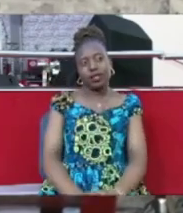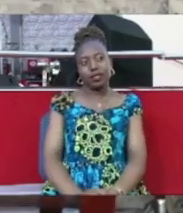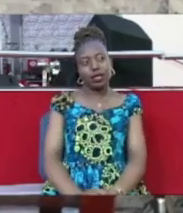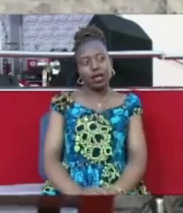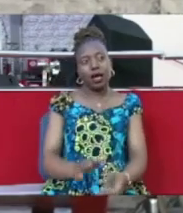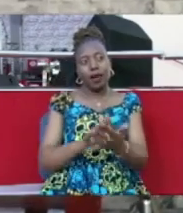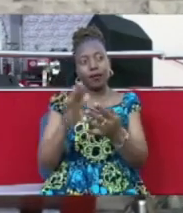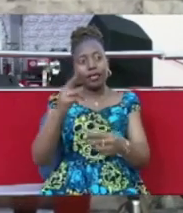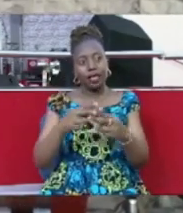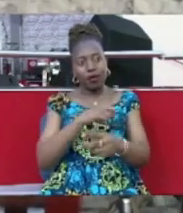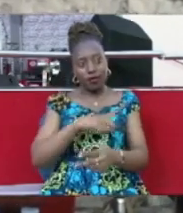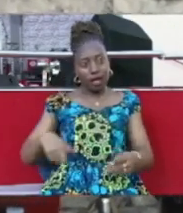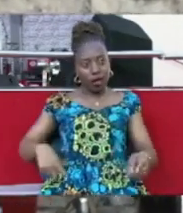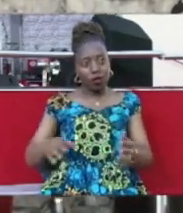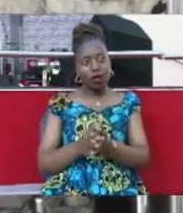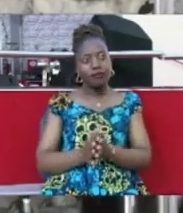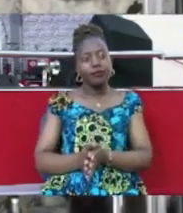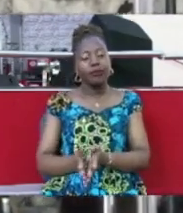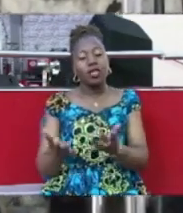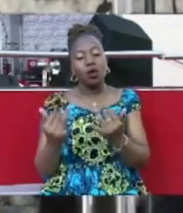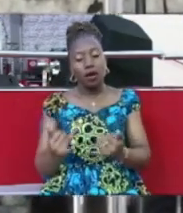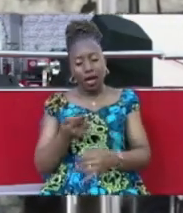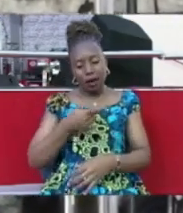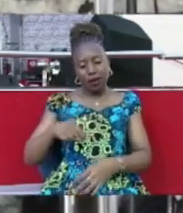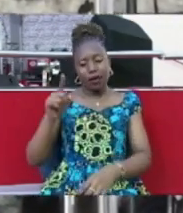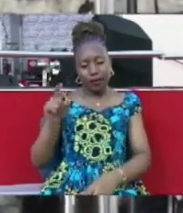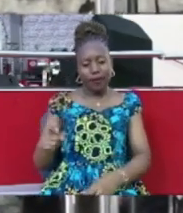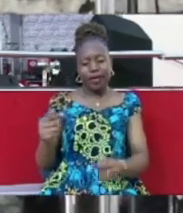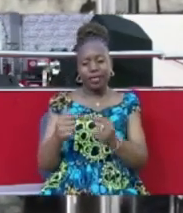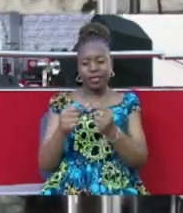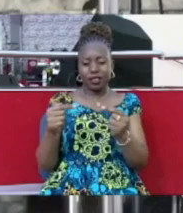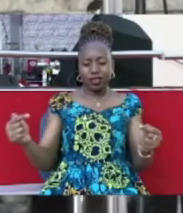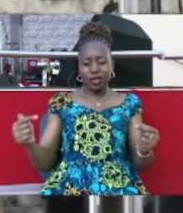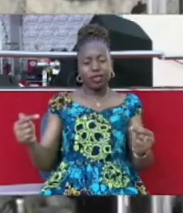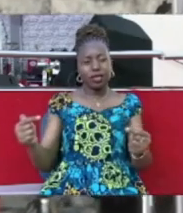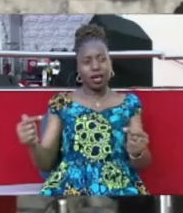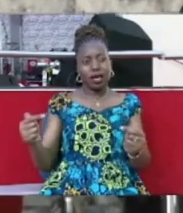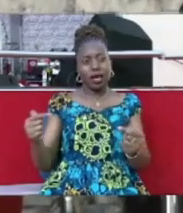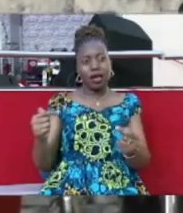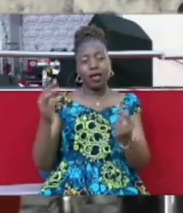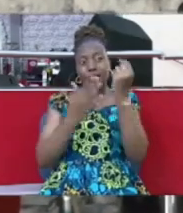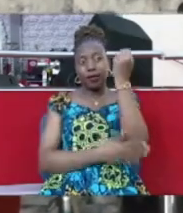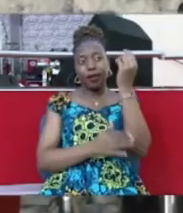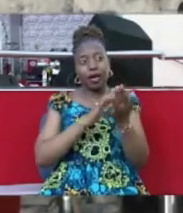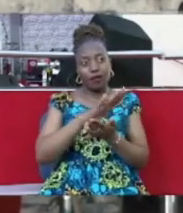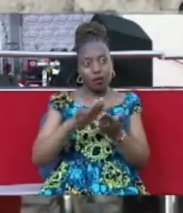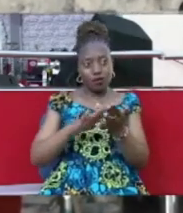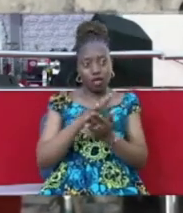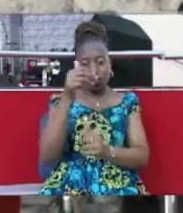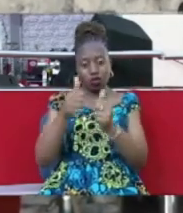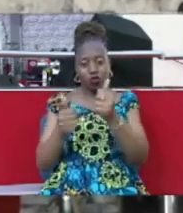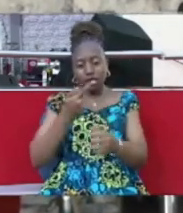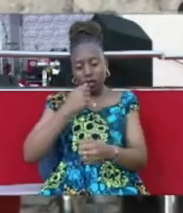the name of the Lord. Amen. And so we must come to a point of rejecting the strongholds that make us not worship the Lord.